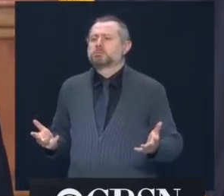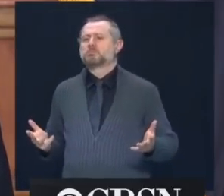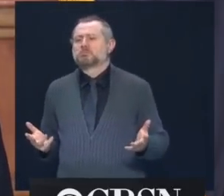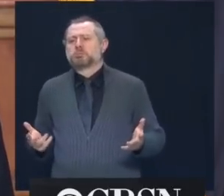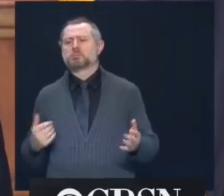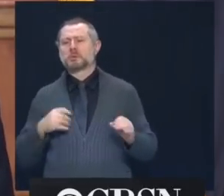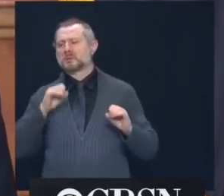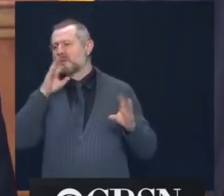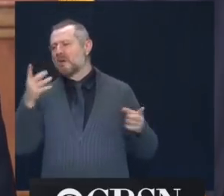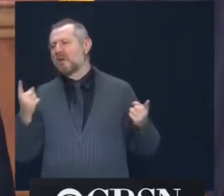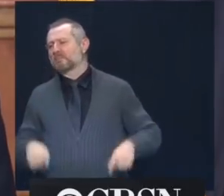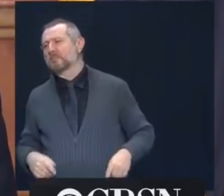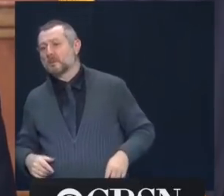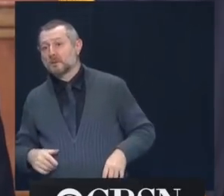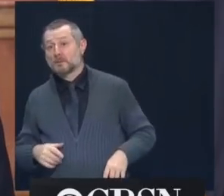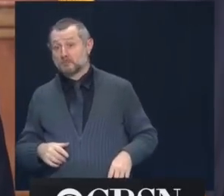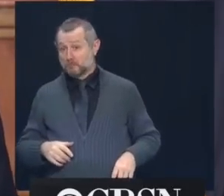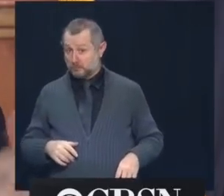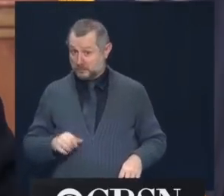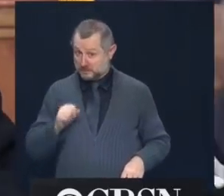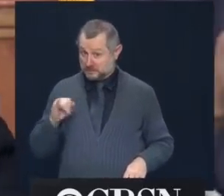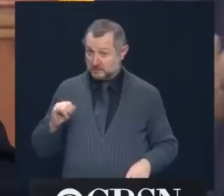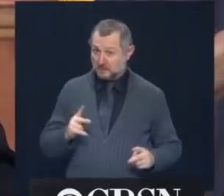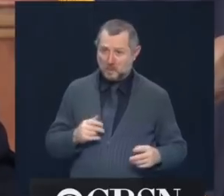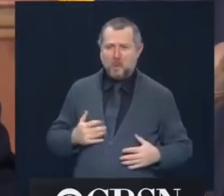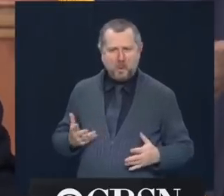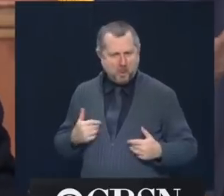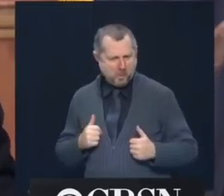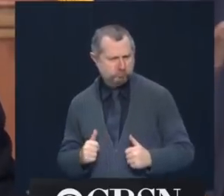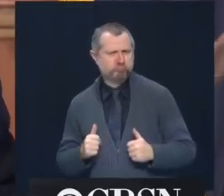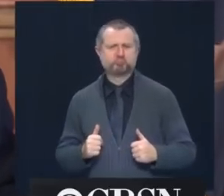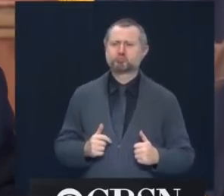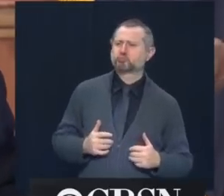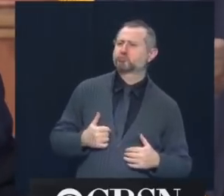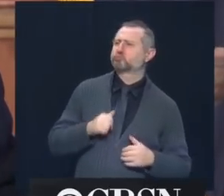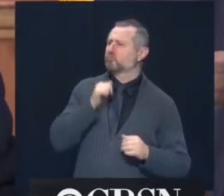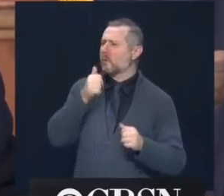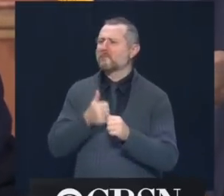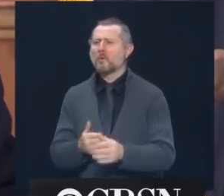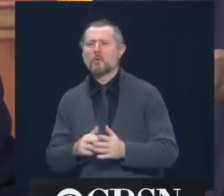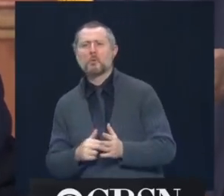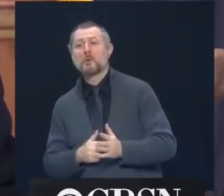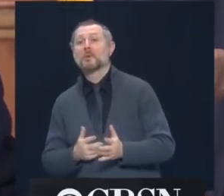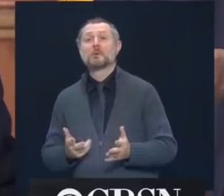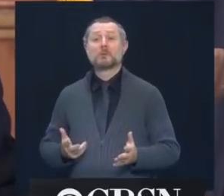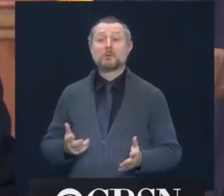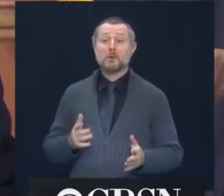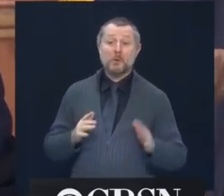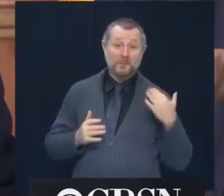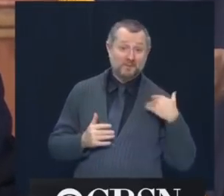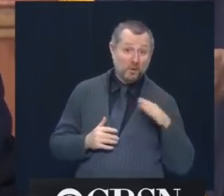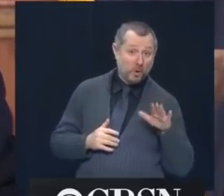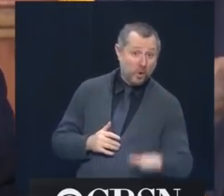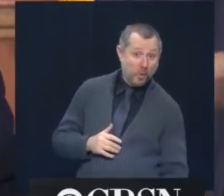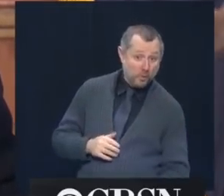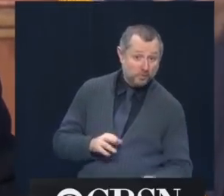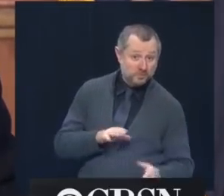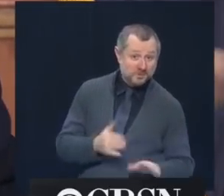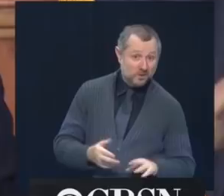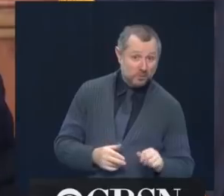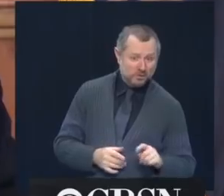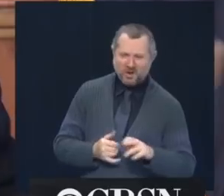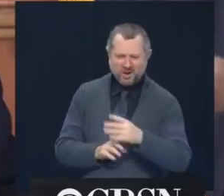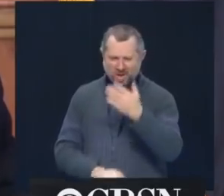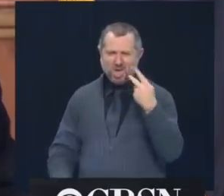says Staten Island. We don't follow the rules. Okay, now you went from the lowest death rate to the highest death rate in the city.